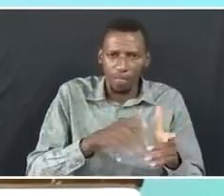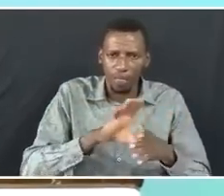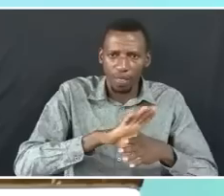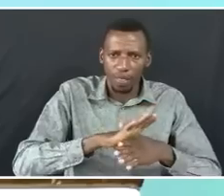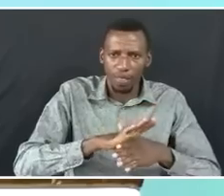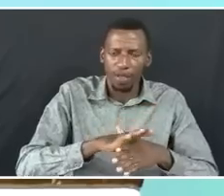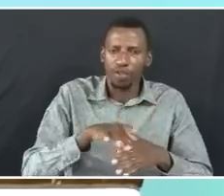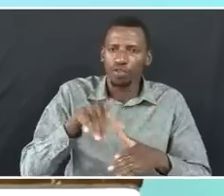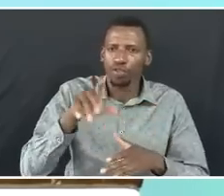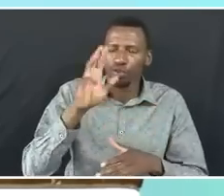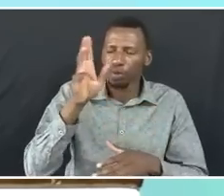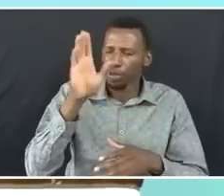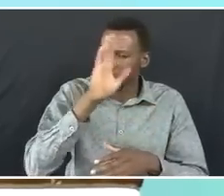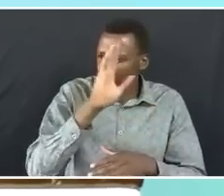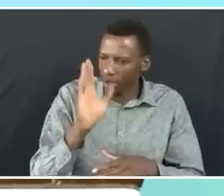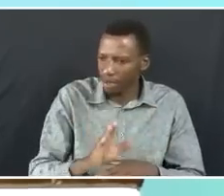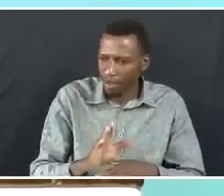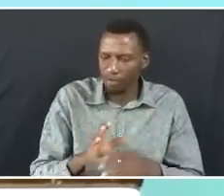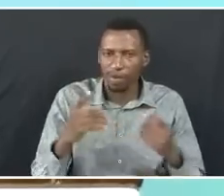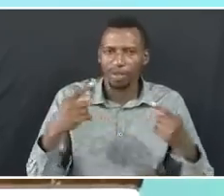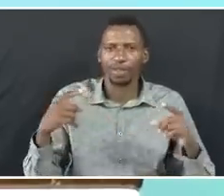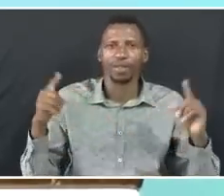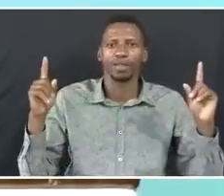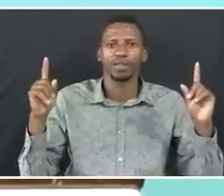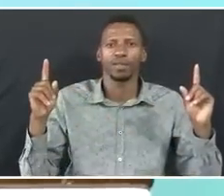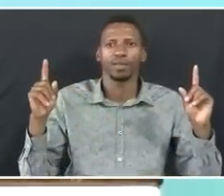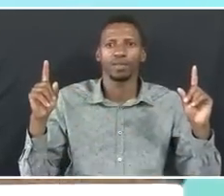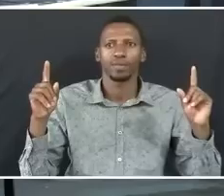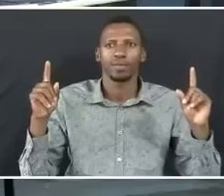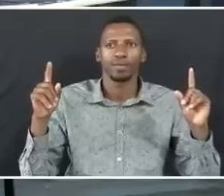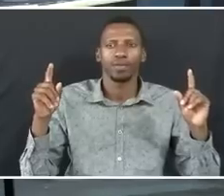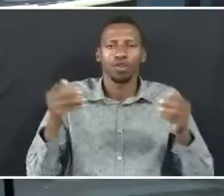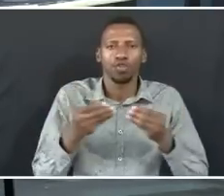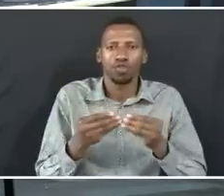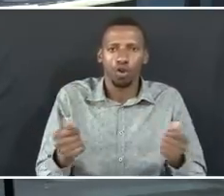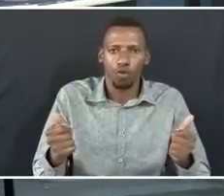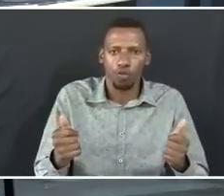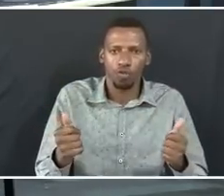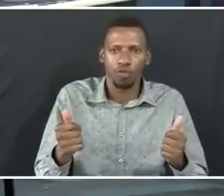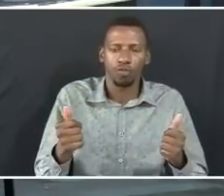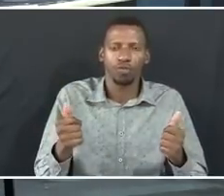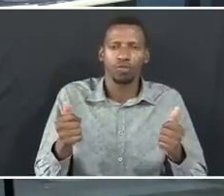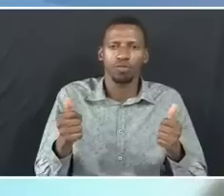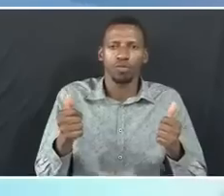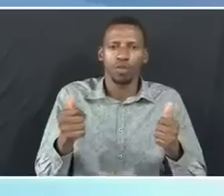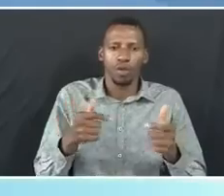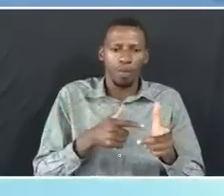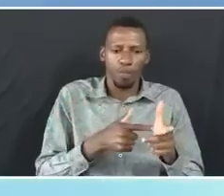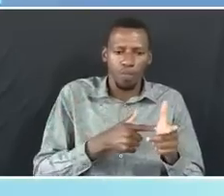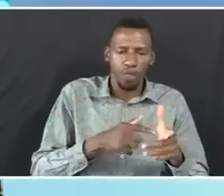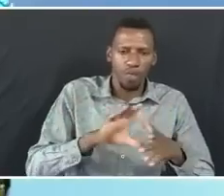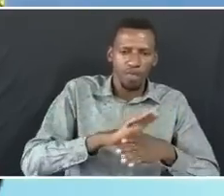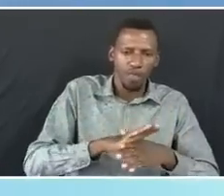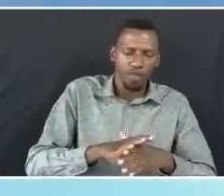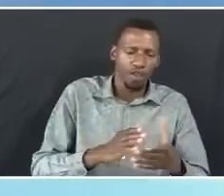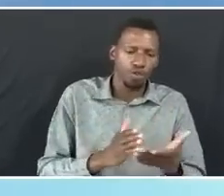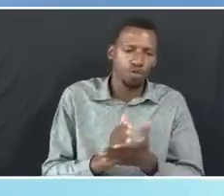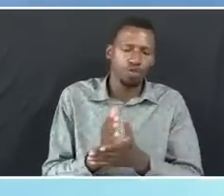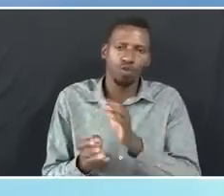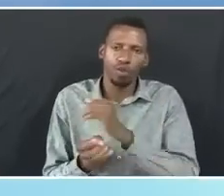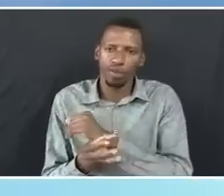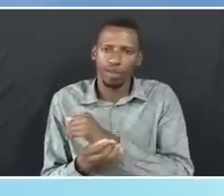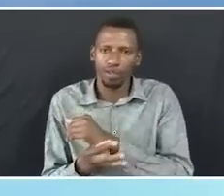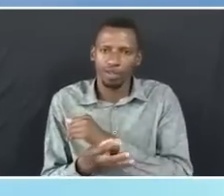never succeed in dealing with homosexuality through counseling. It's a demonic spirit that